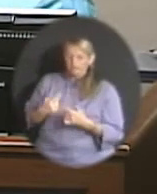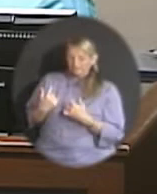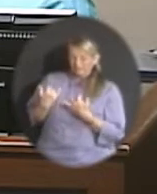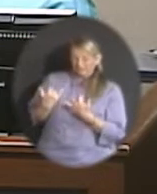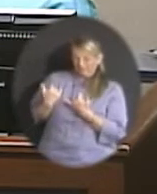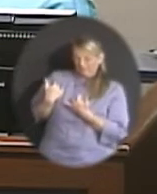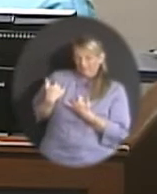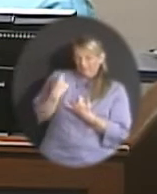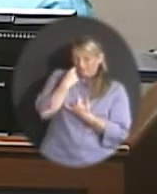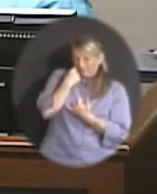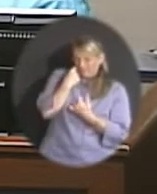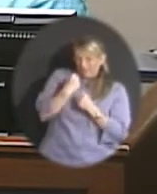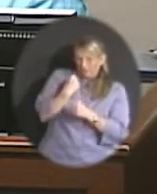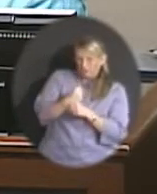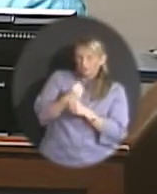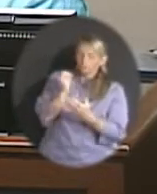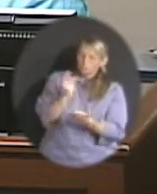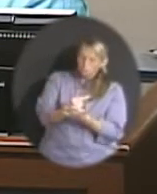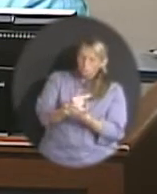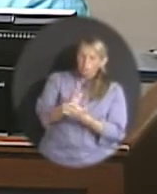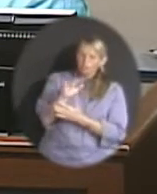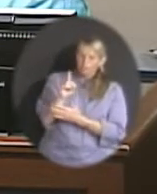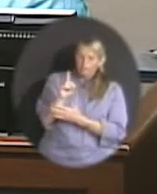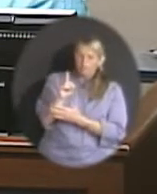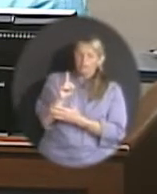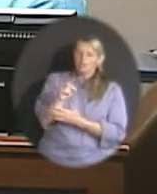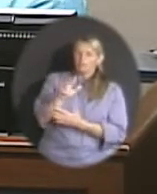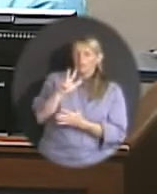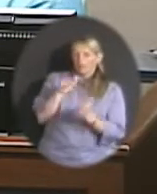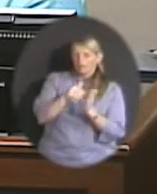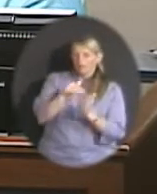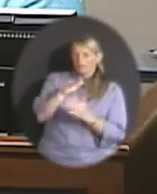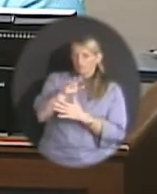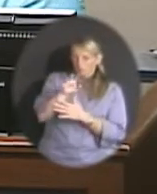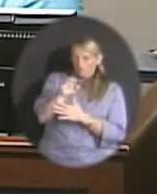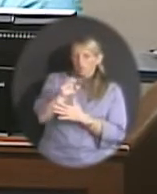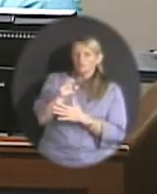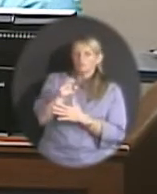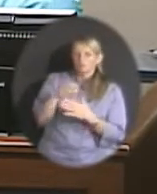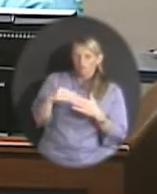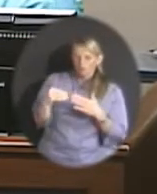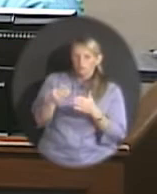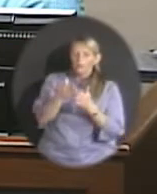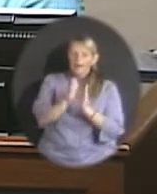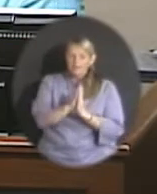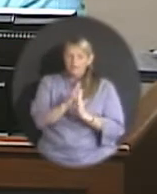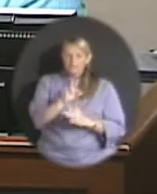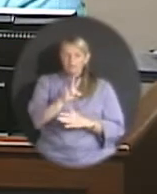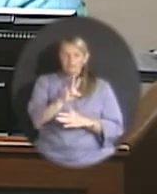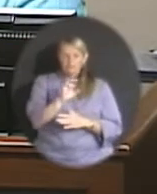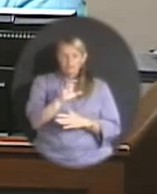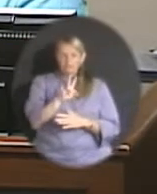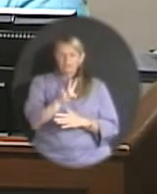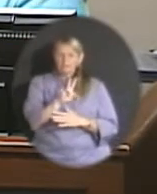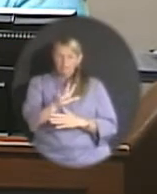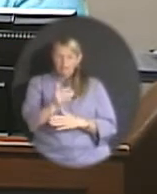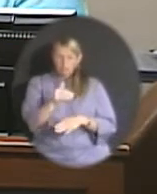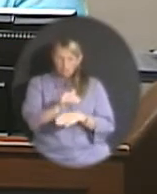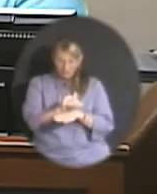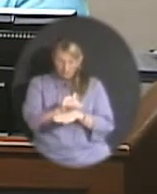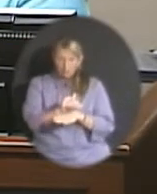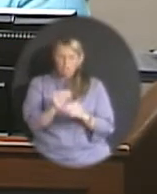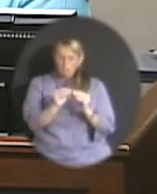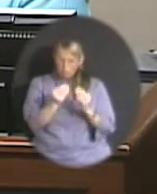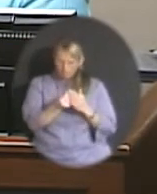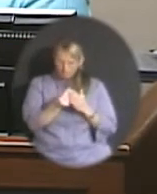bid back in December or January, I believe, for about 3,400. We're asking for another 775 tonight.